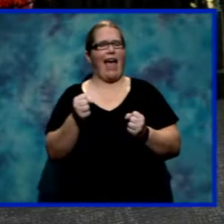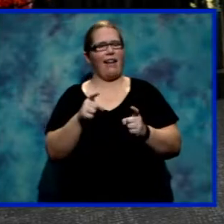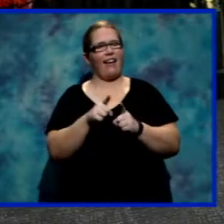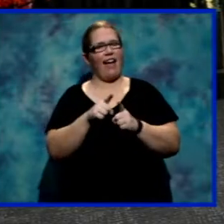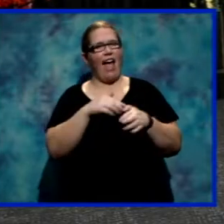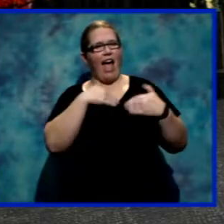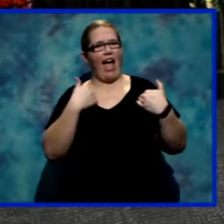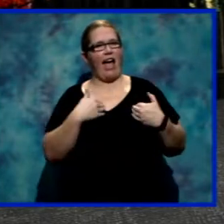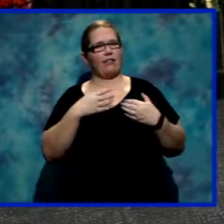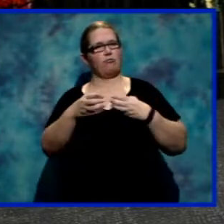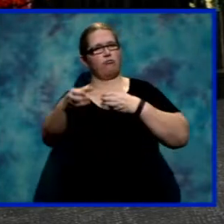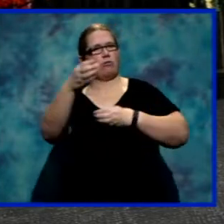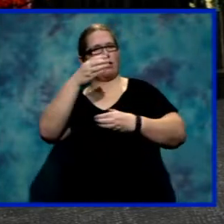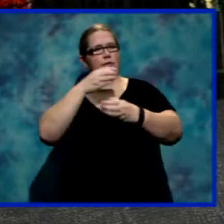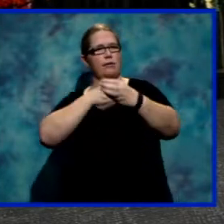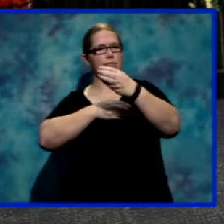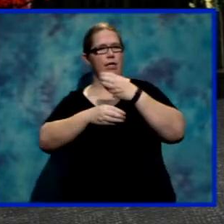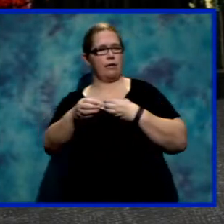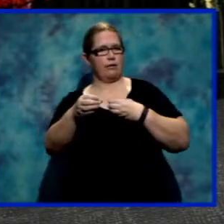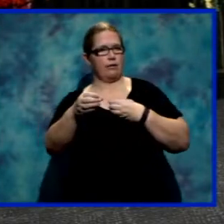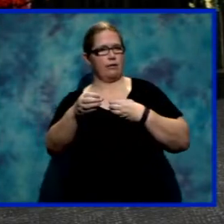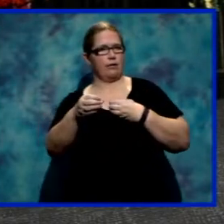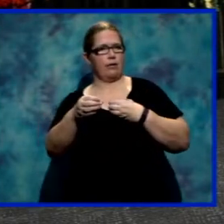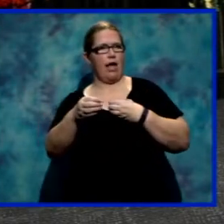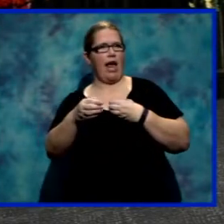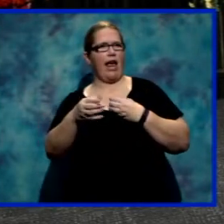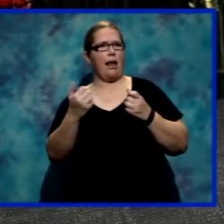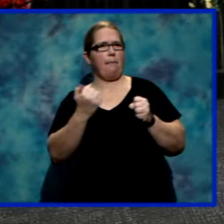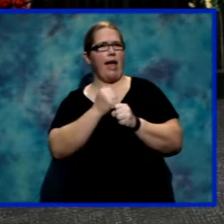transplant, and it brought about a change in his behavior.